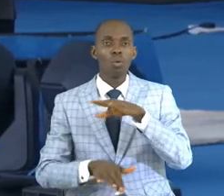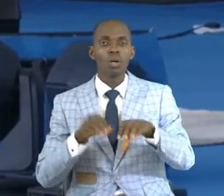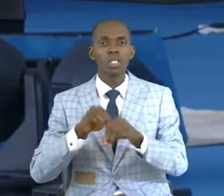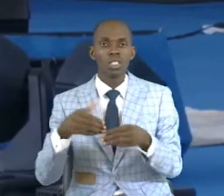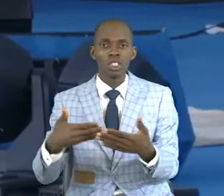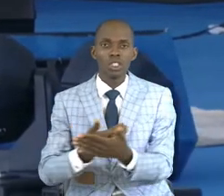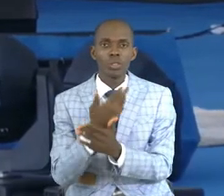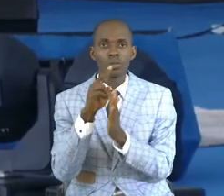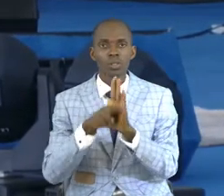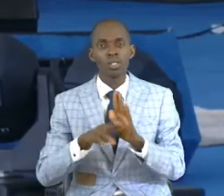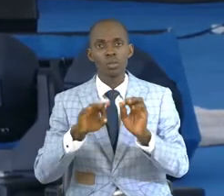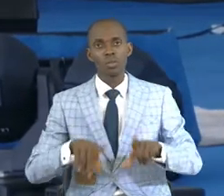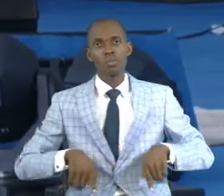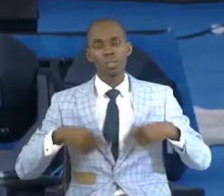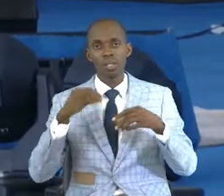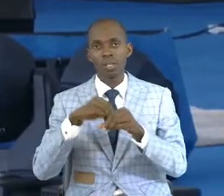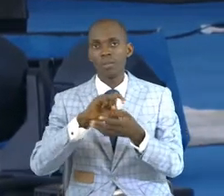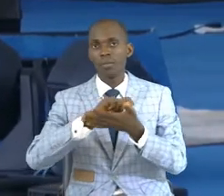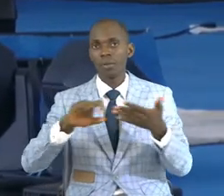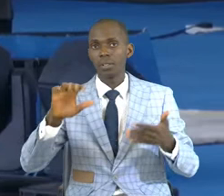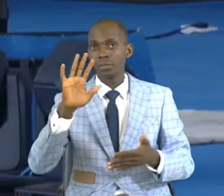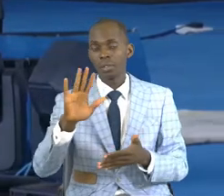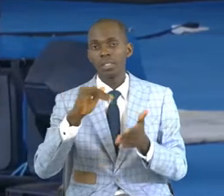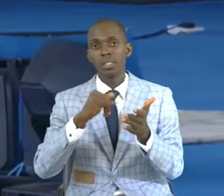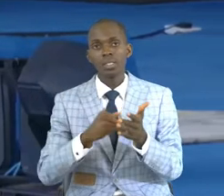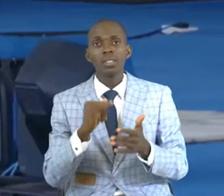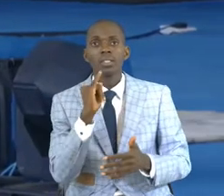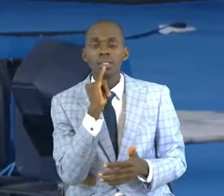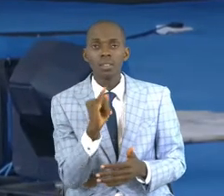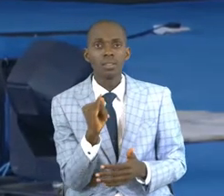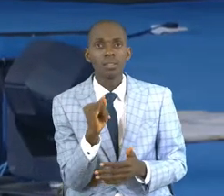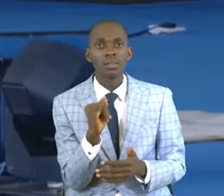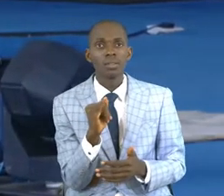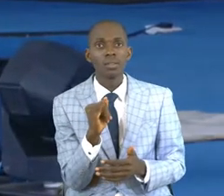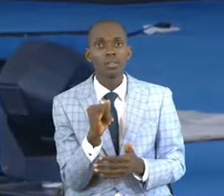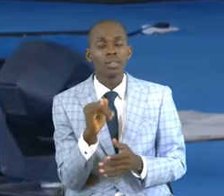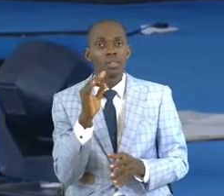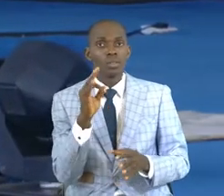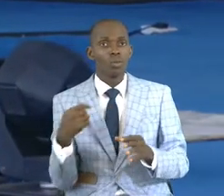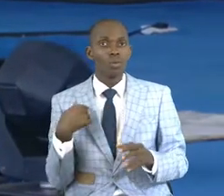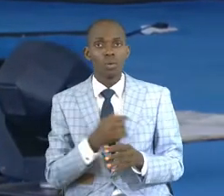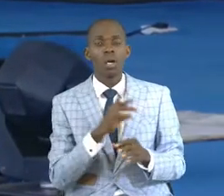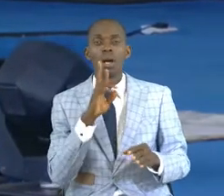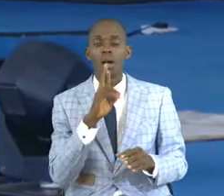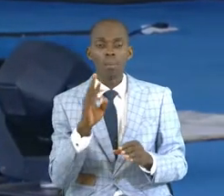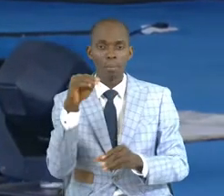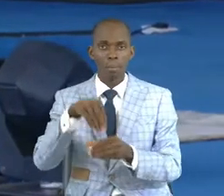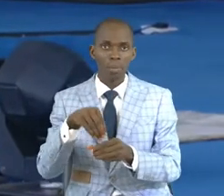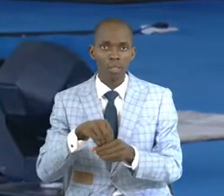life. Verse 5, it says, for if we have been planted together, that's